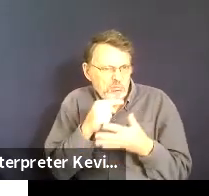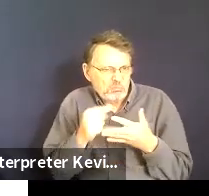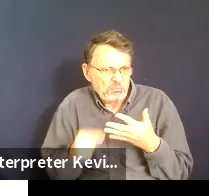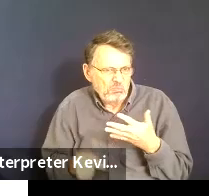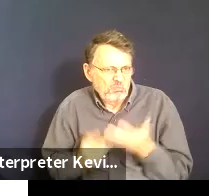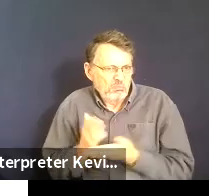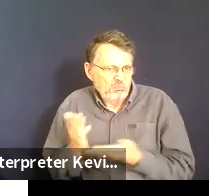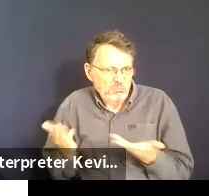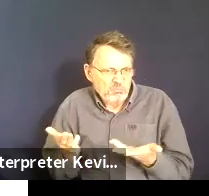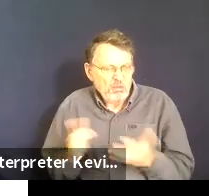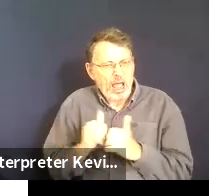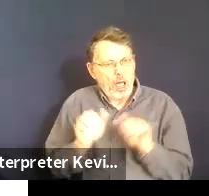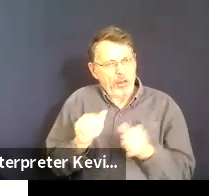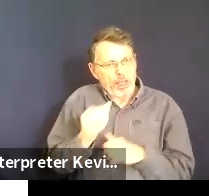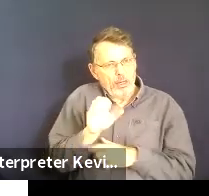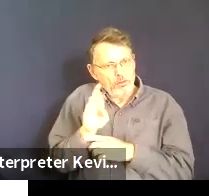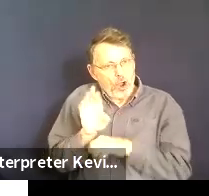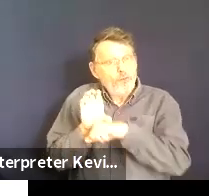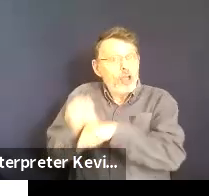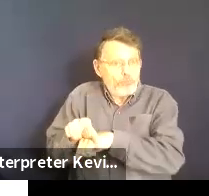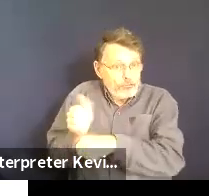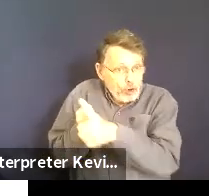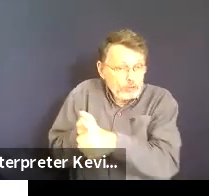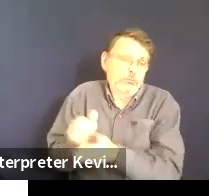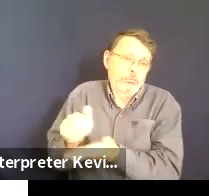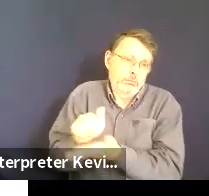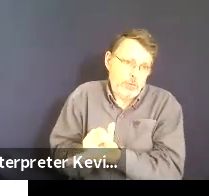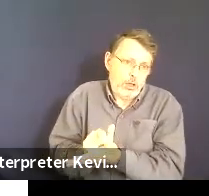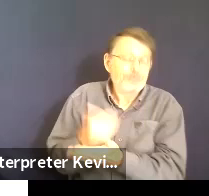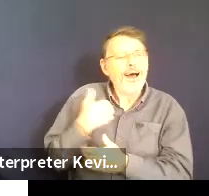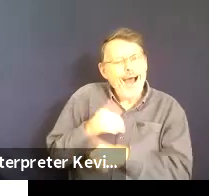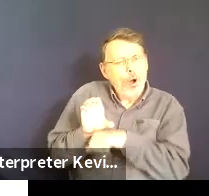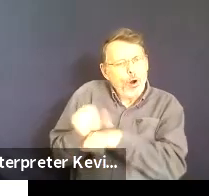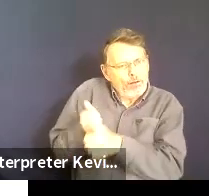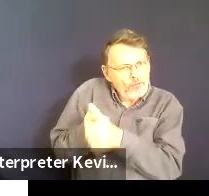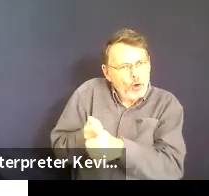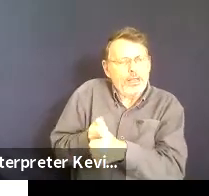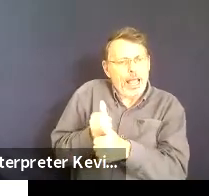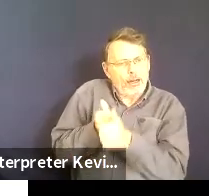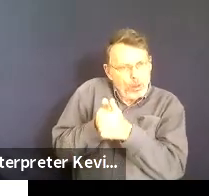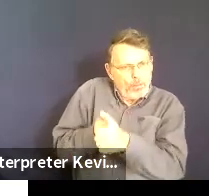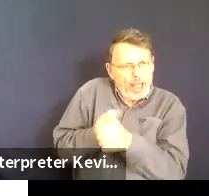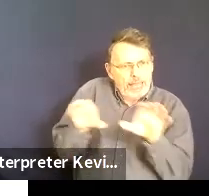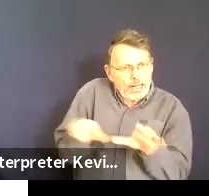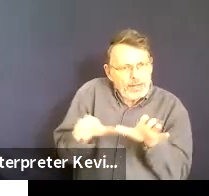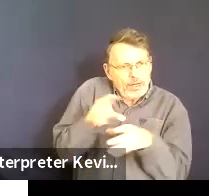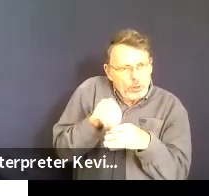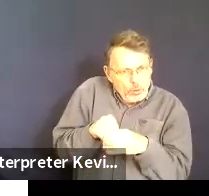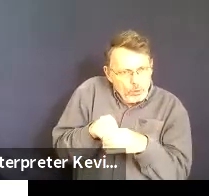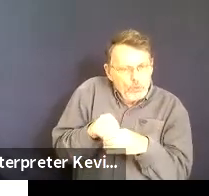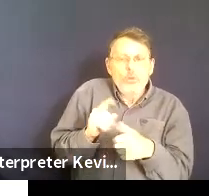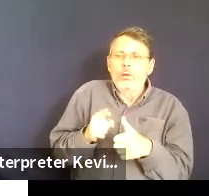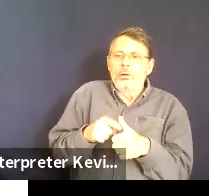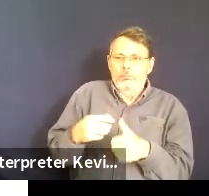How does OCR enforce the laws? Its enforcement and compliance activities include